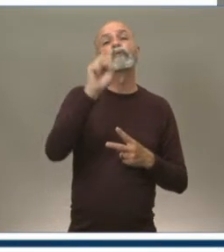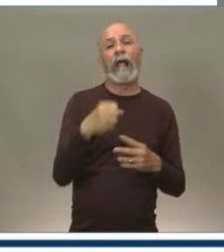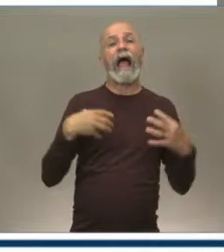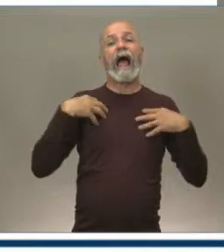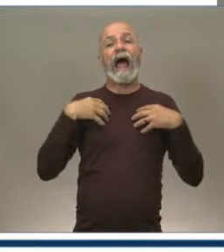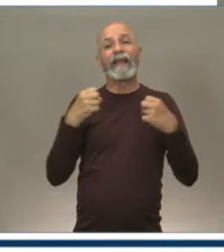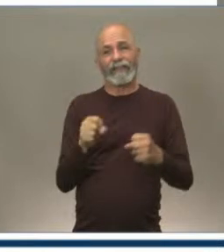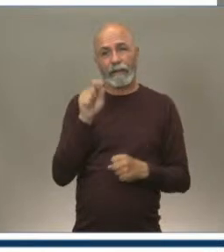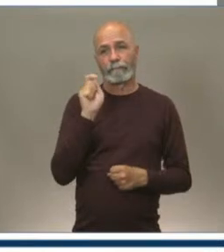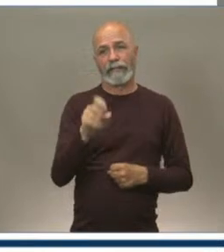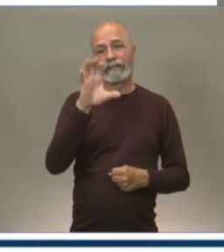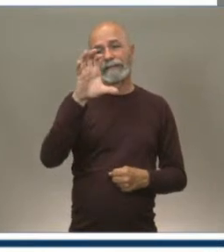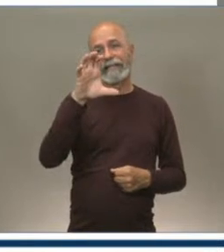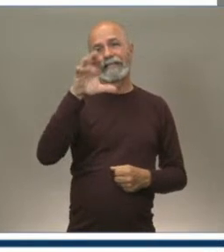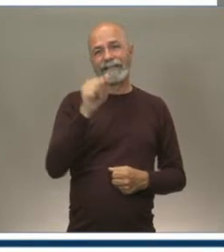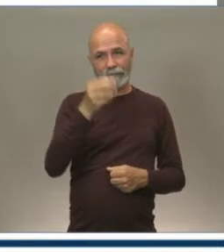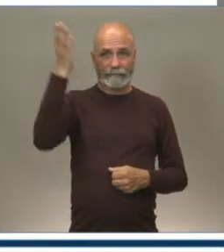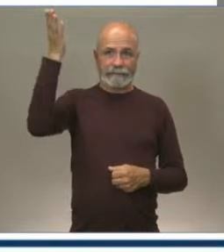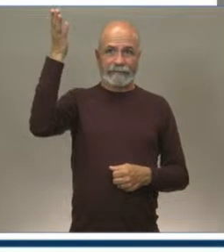nshealth.ca/coronavirus testing.